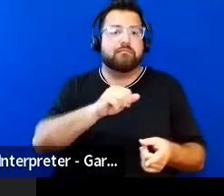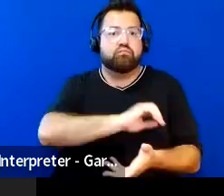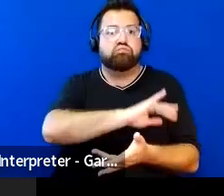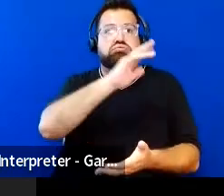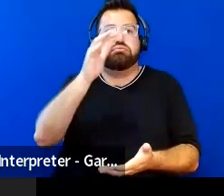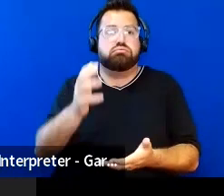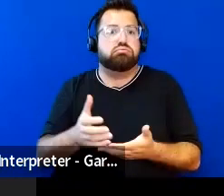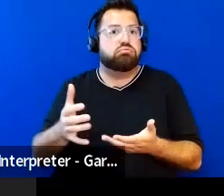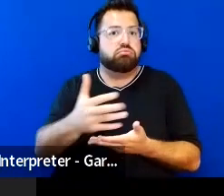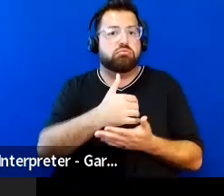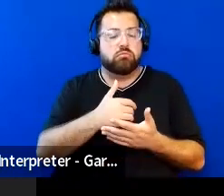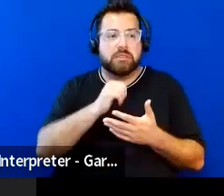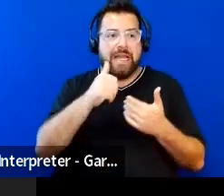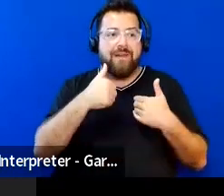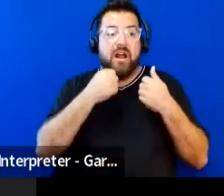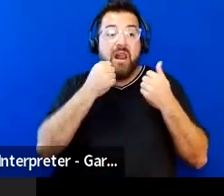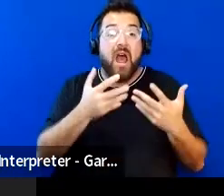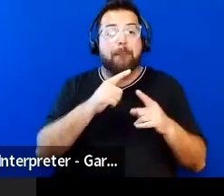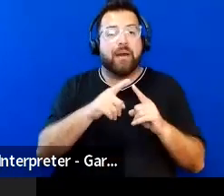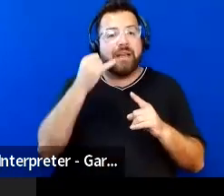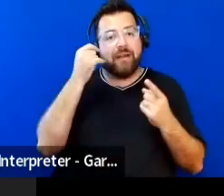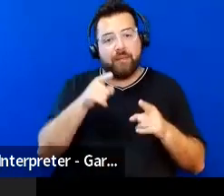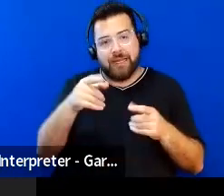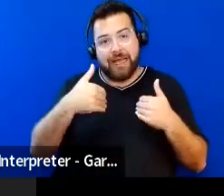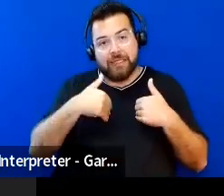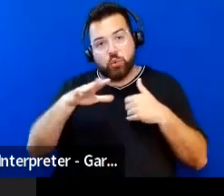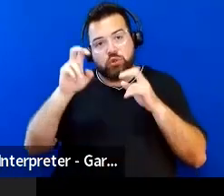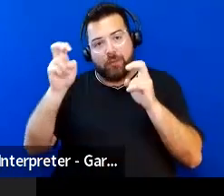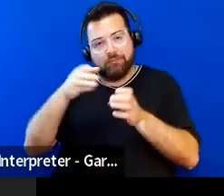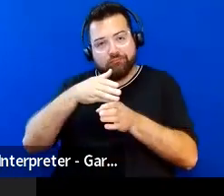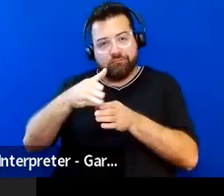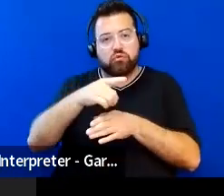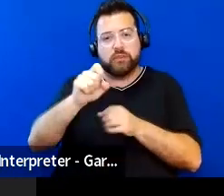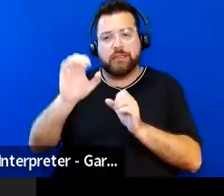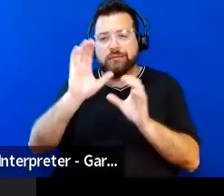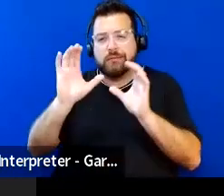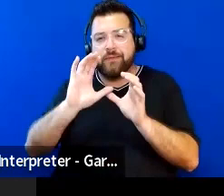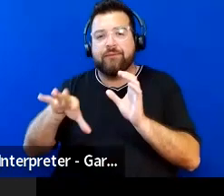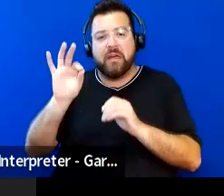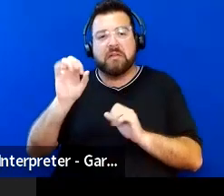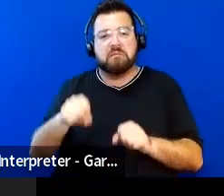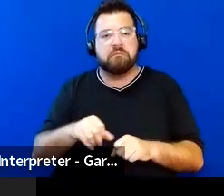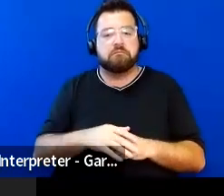but you can, if your subject is there, you can find something there.